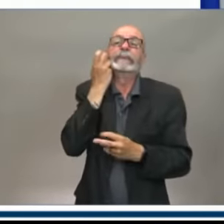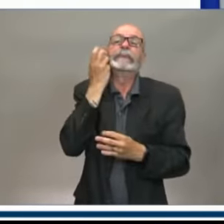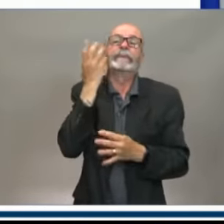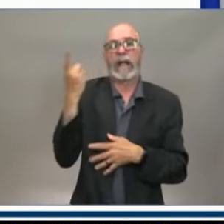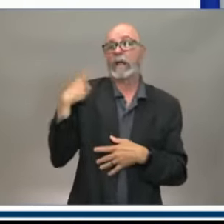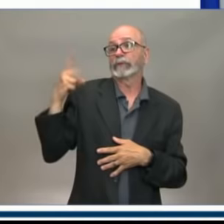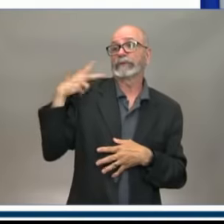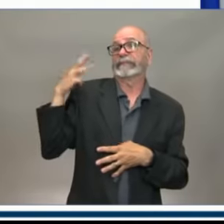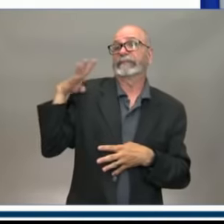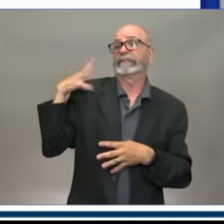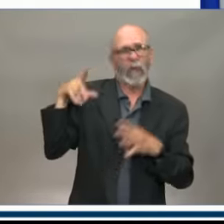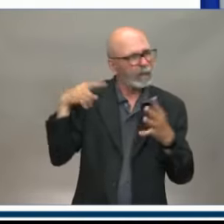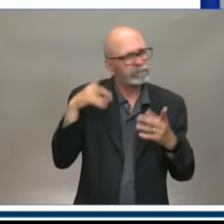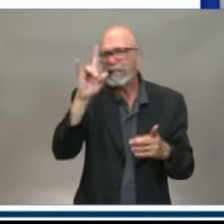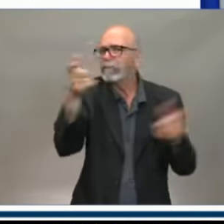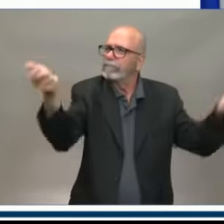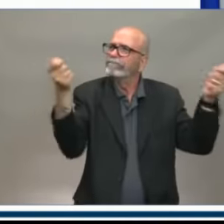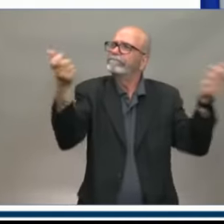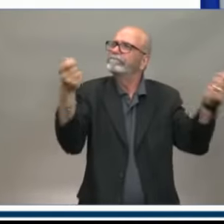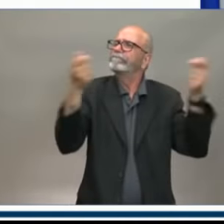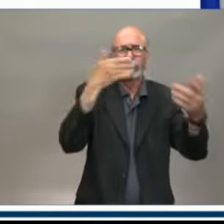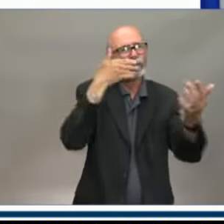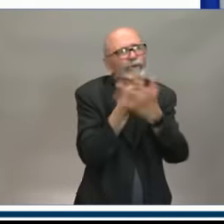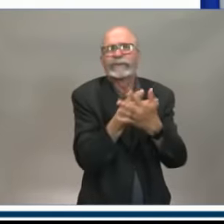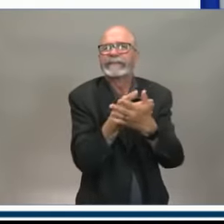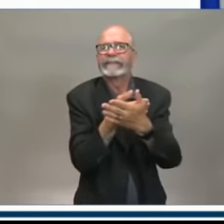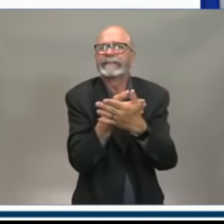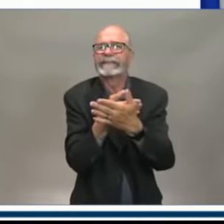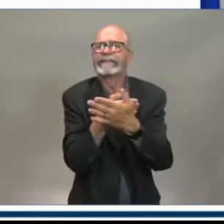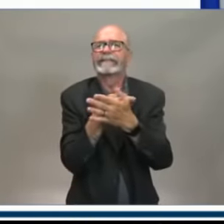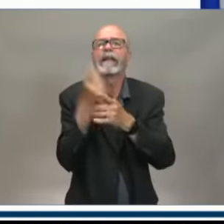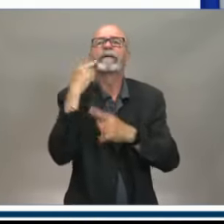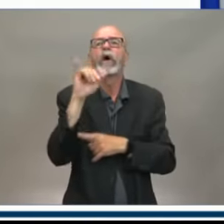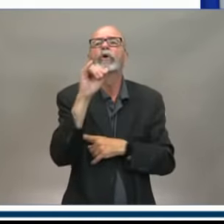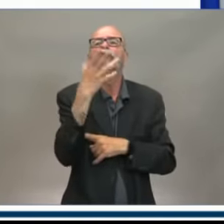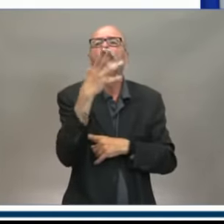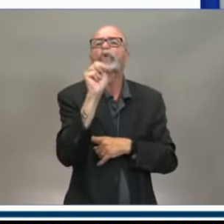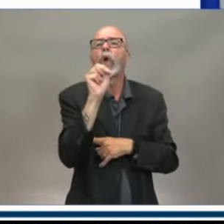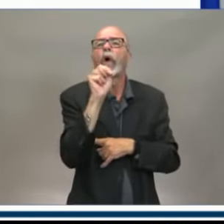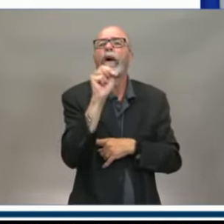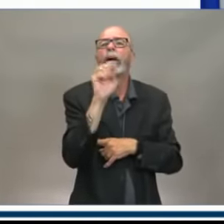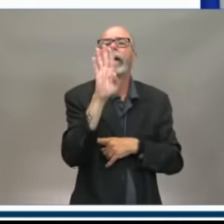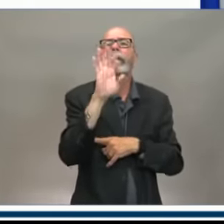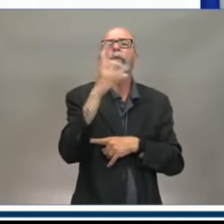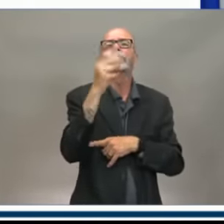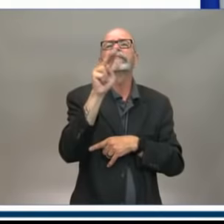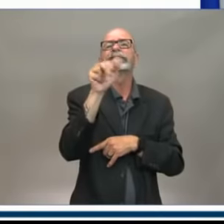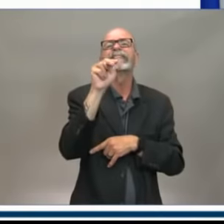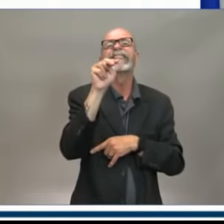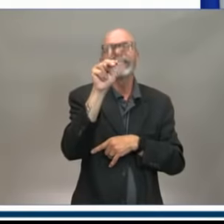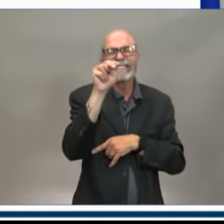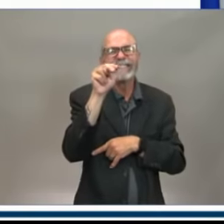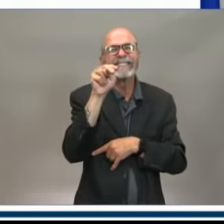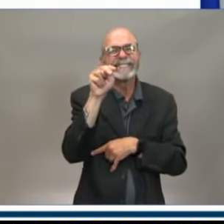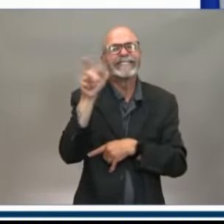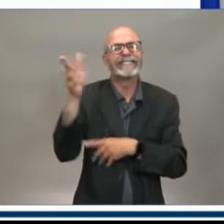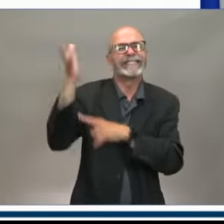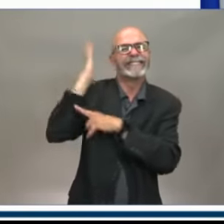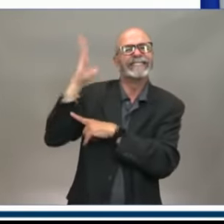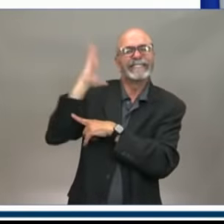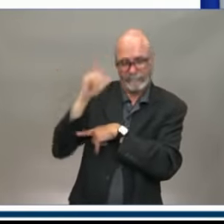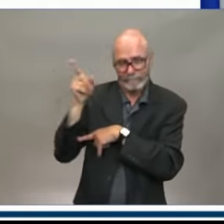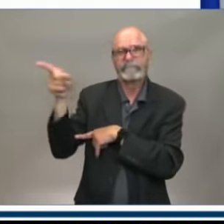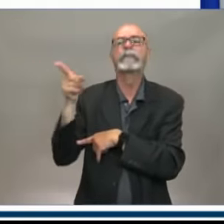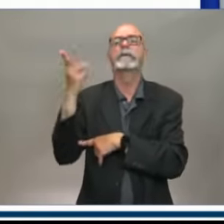happened since I think John Buchanan was the premier the last time that would have taken place. So the